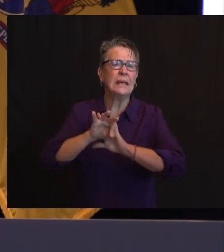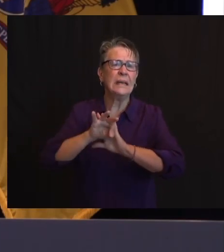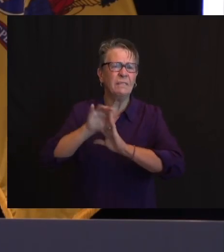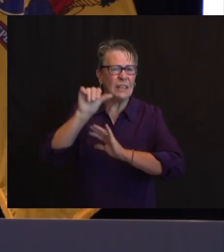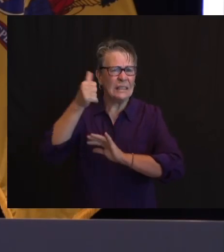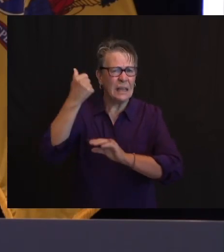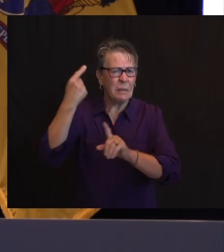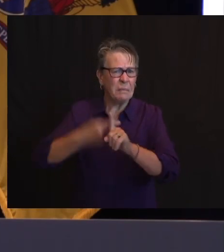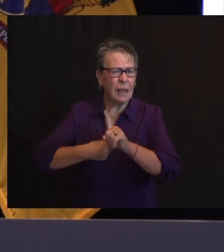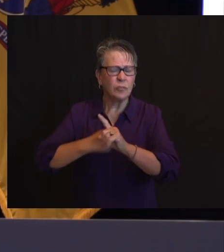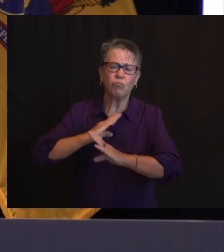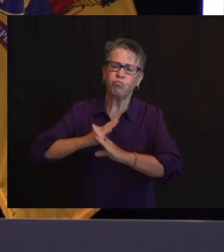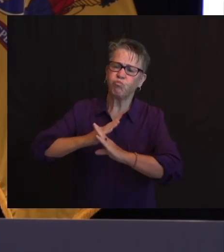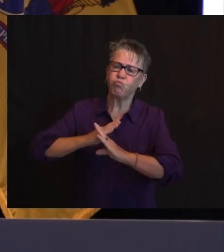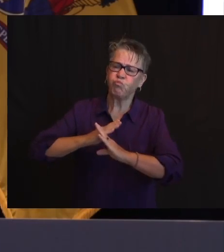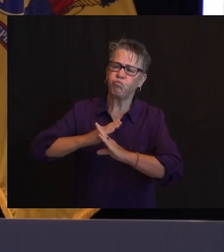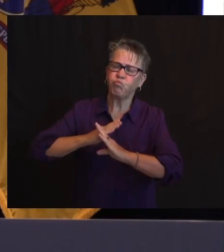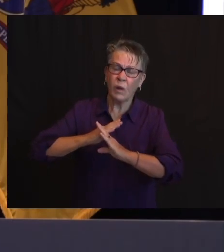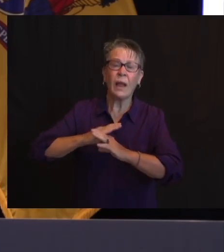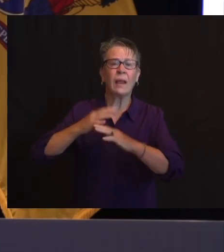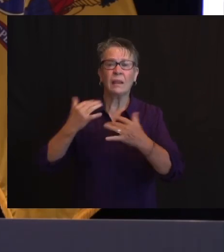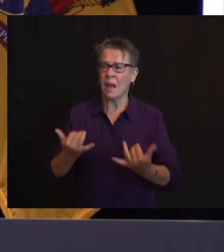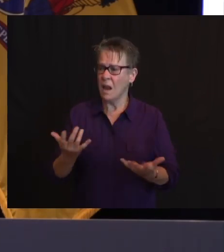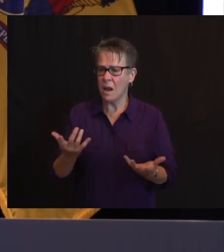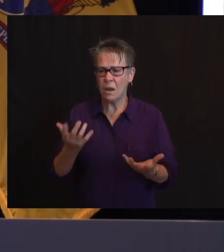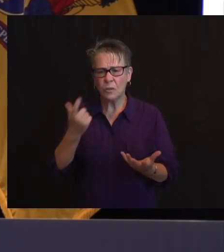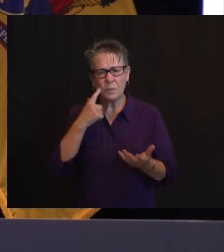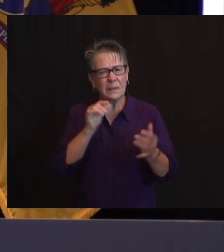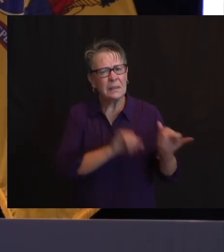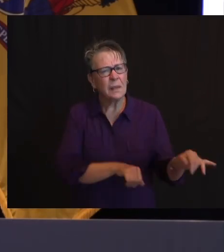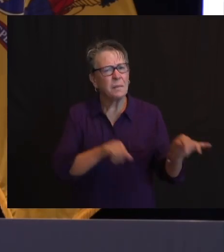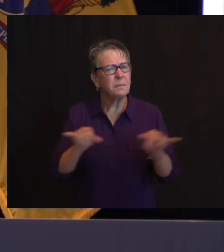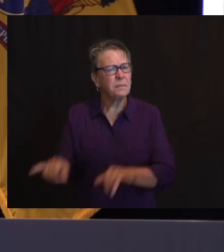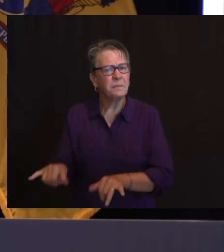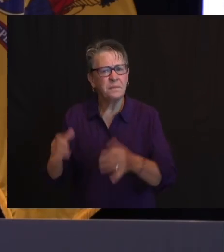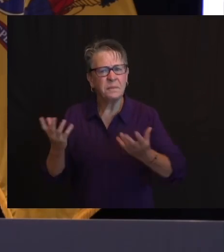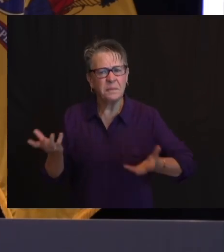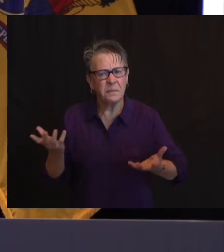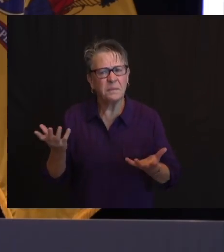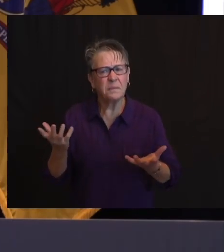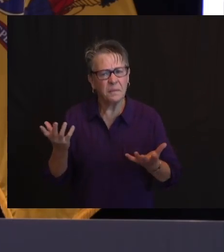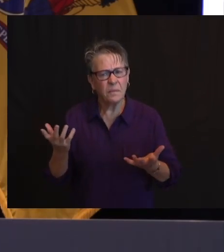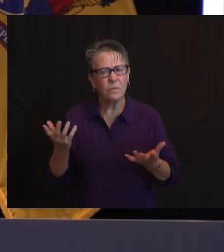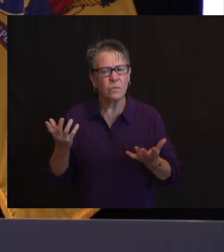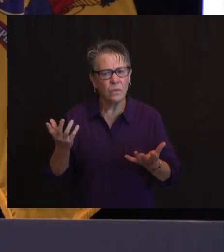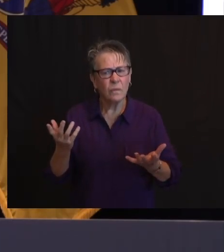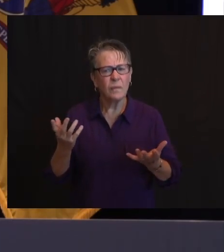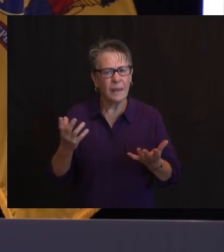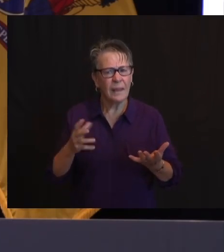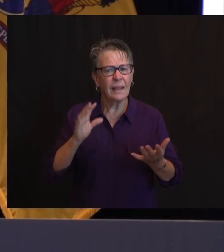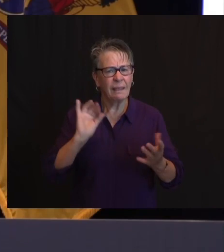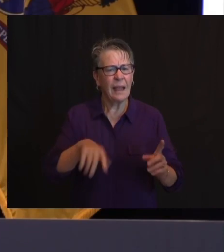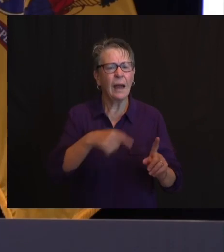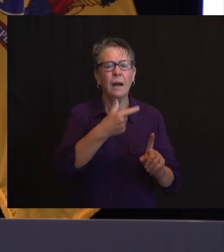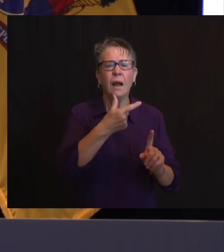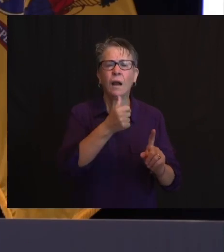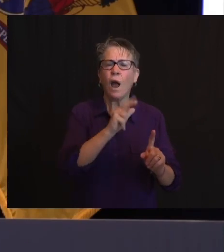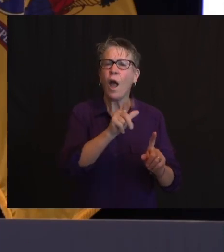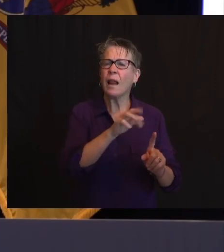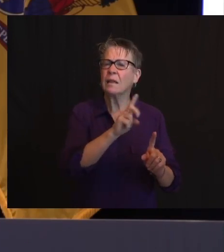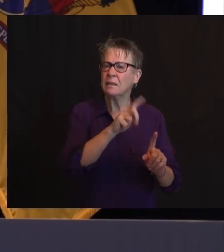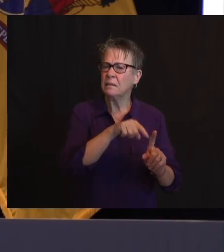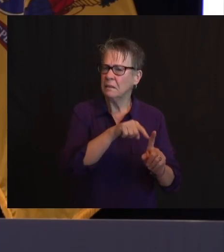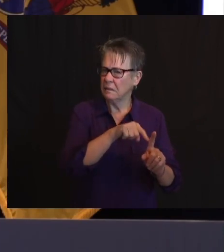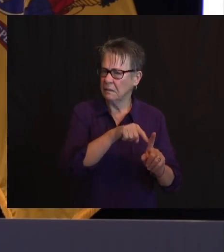particularly eight months out. And I'd secondly say you can't have it one way one year and a different way when frankly